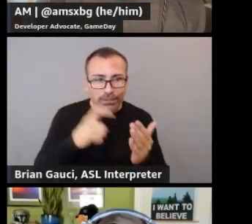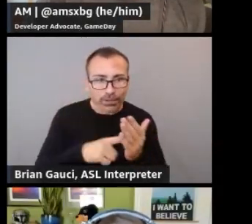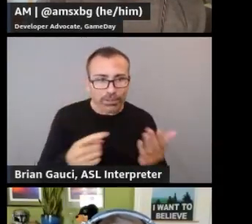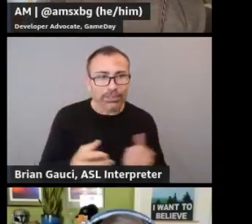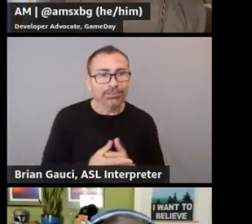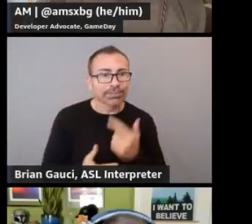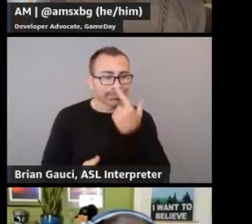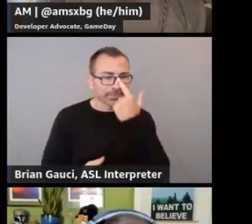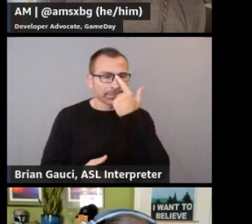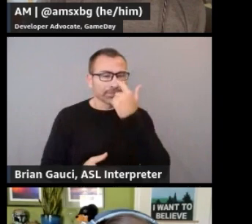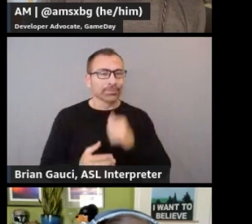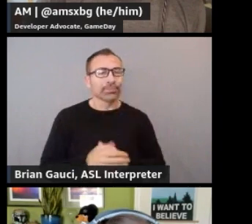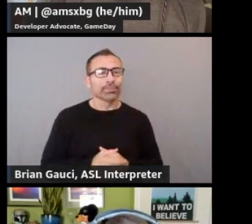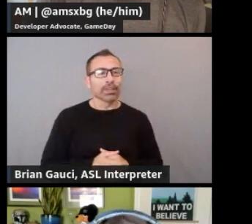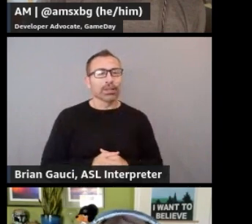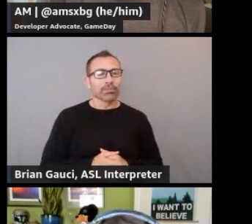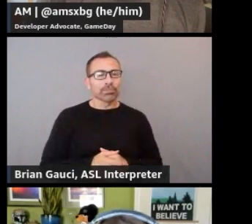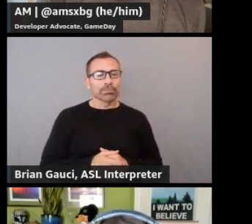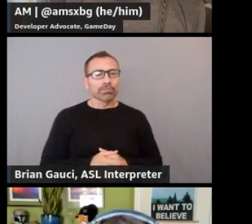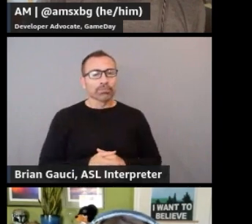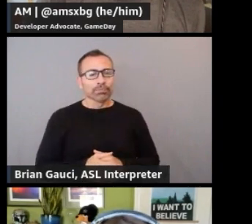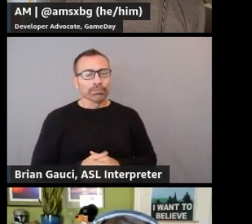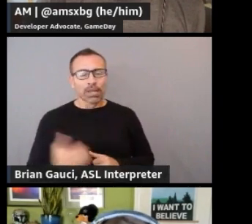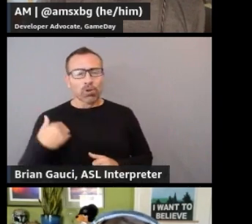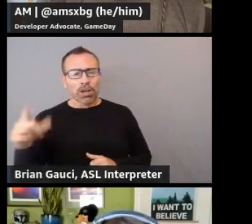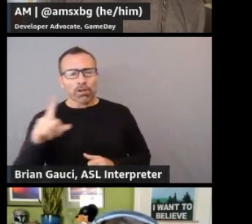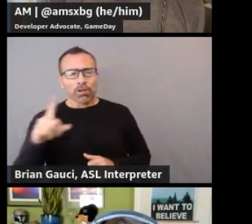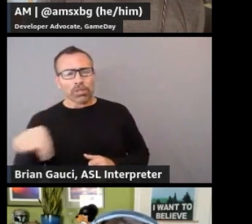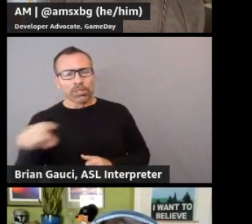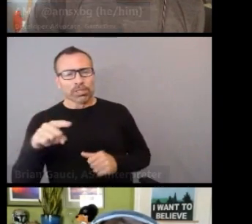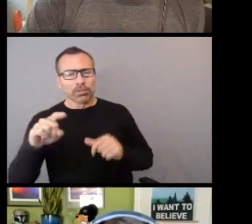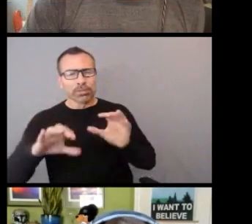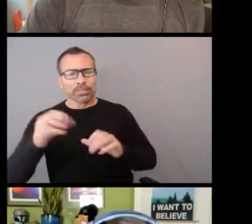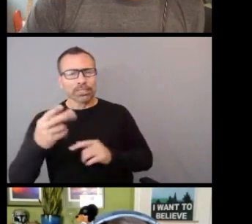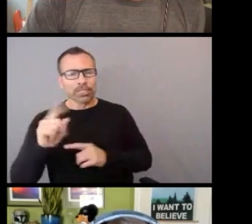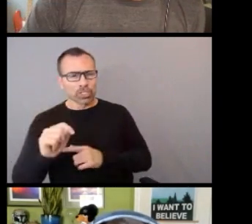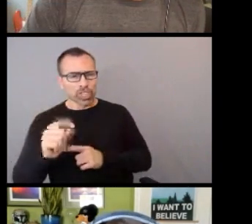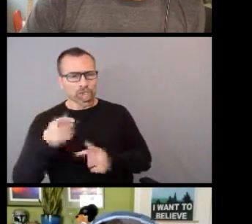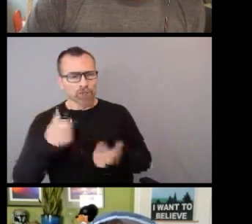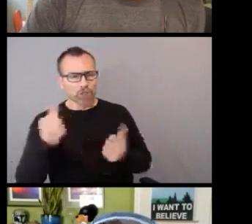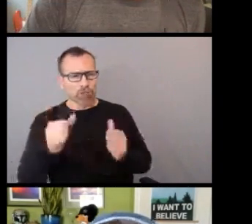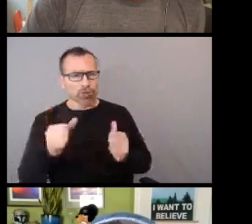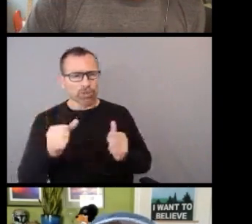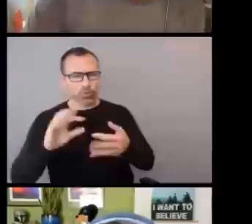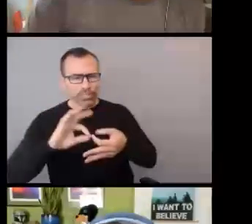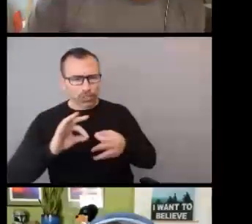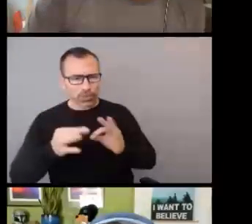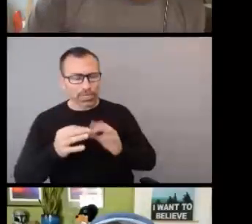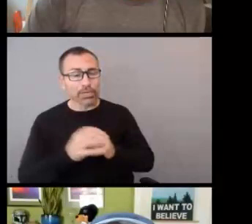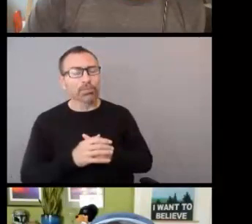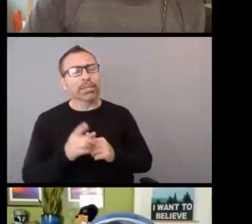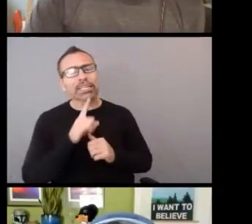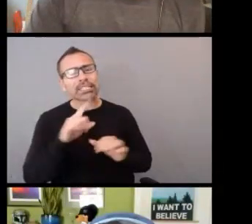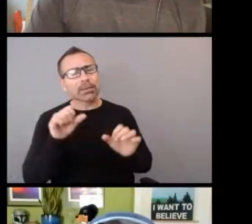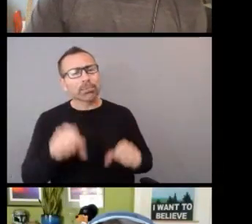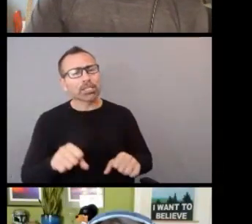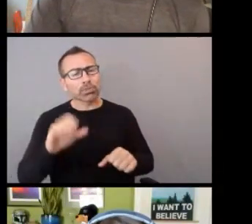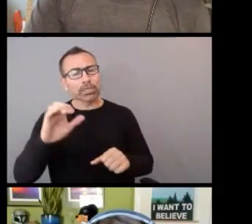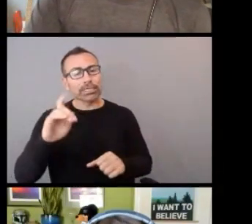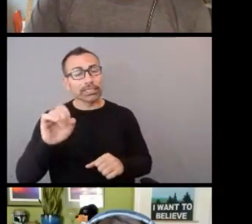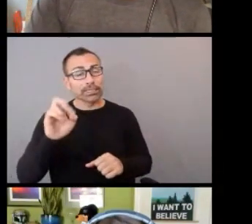got a question from chat. I'm going to do a little interpretation here, but I'll put it up here. Is it possible that Cedar